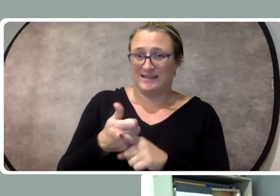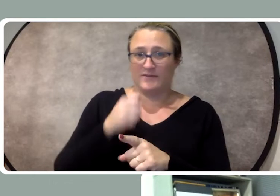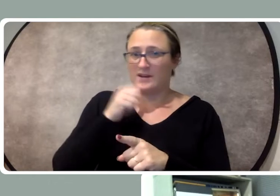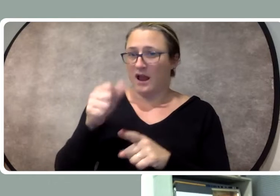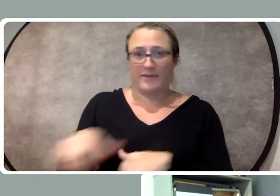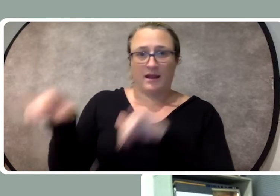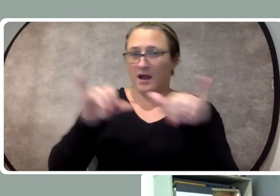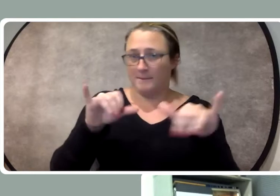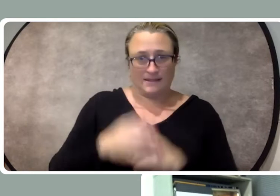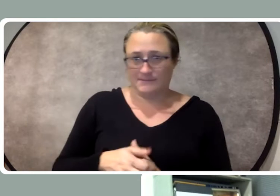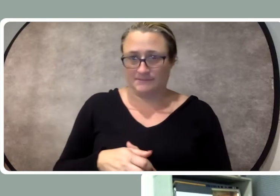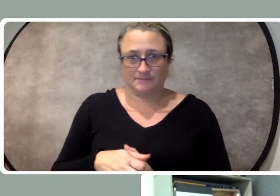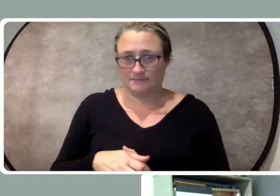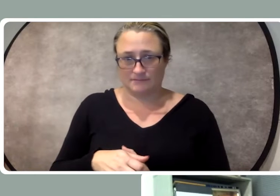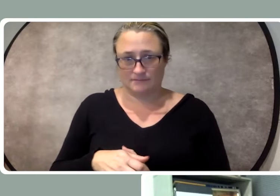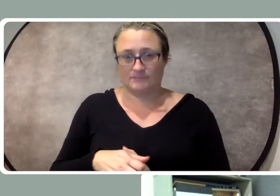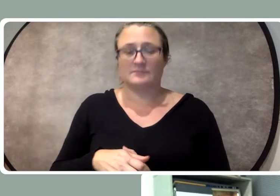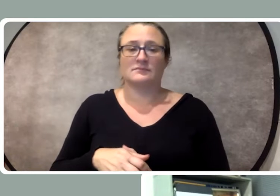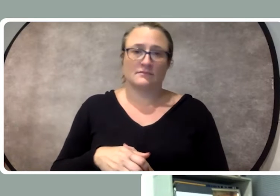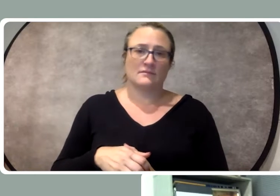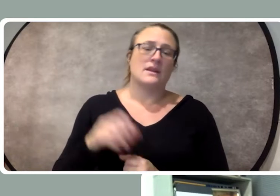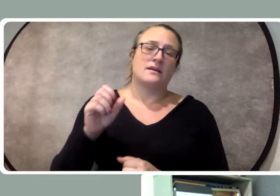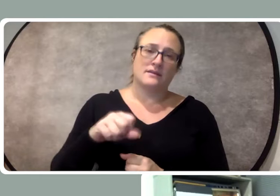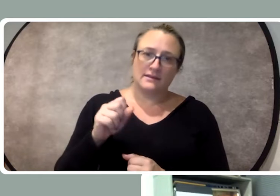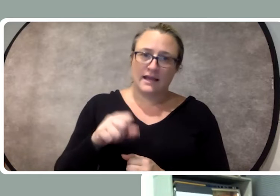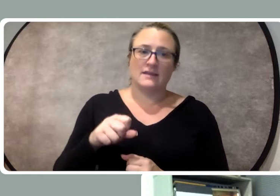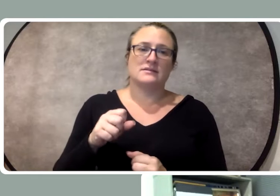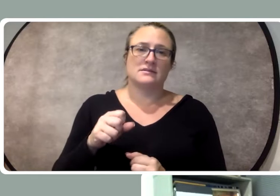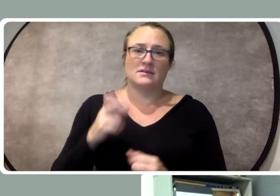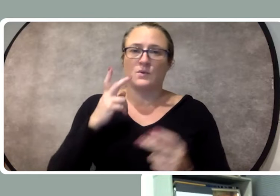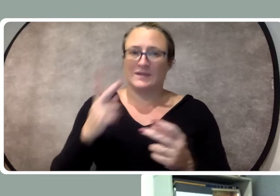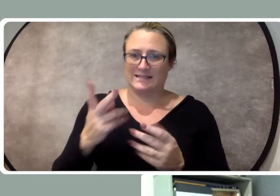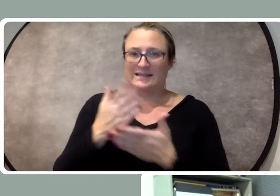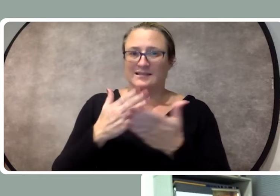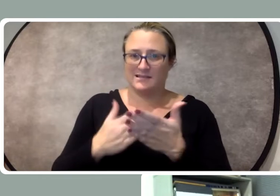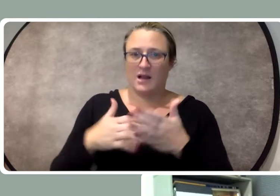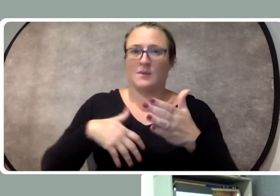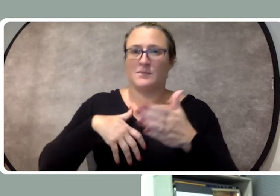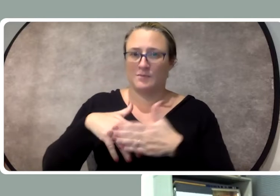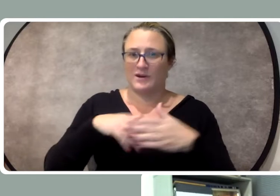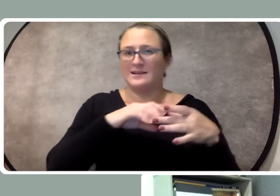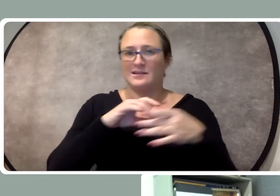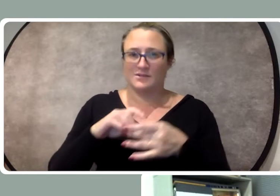common. However, of course, we do see pregnancy-associated breast cancer.